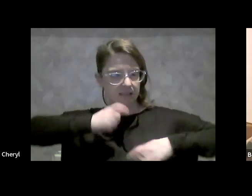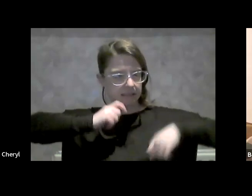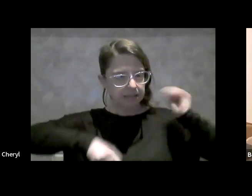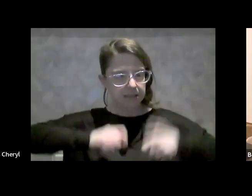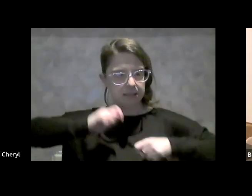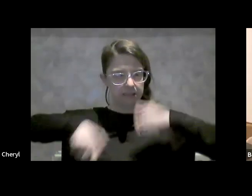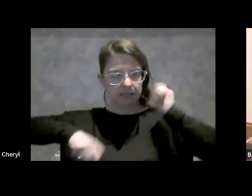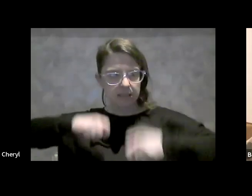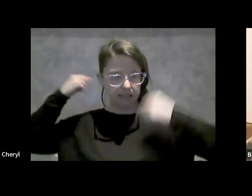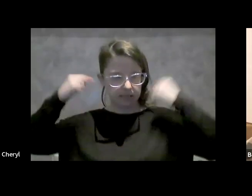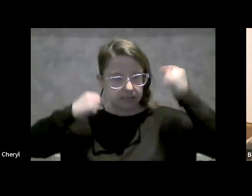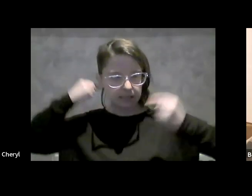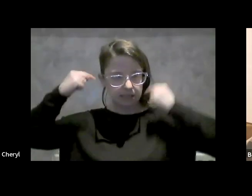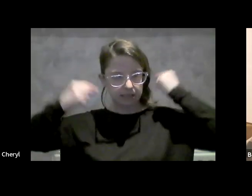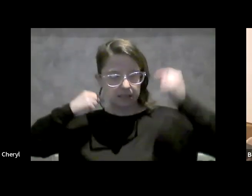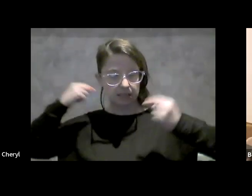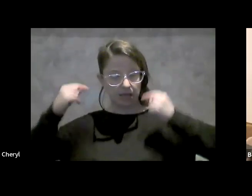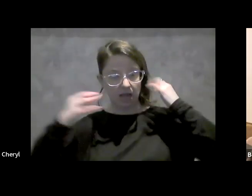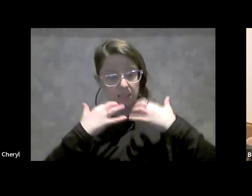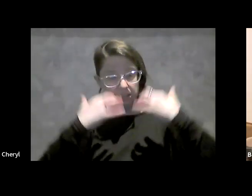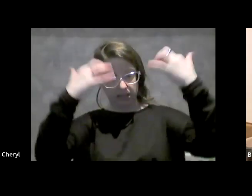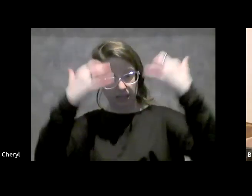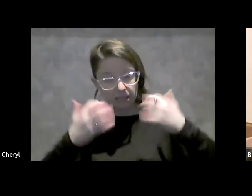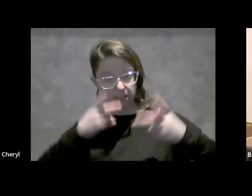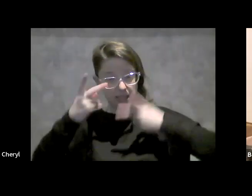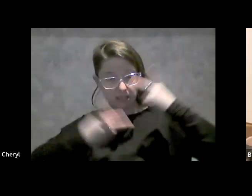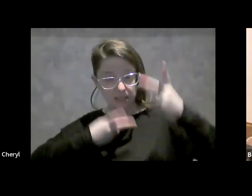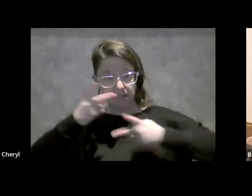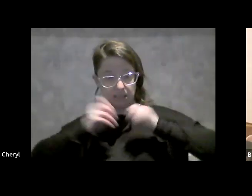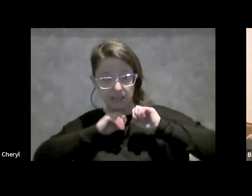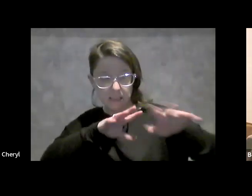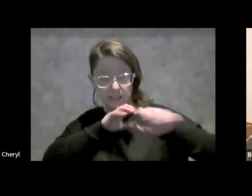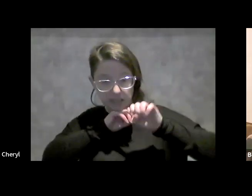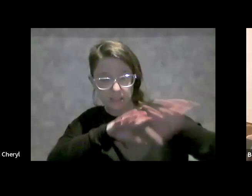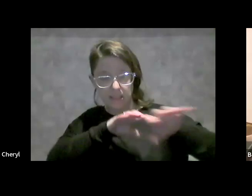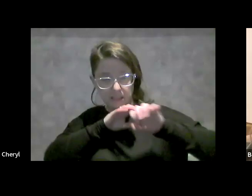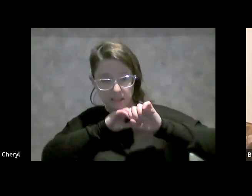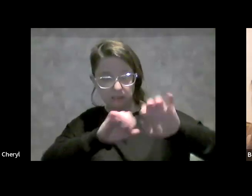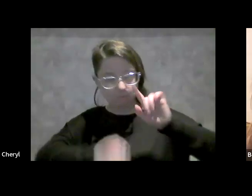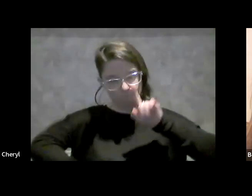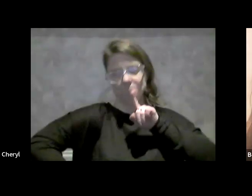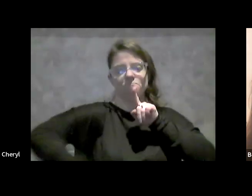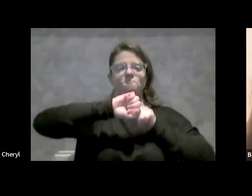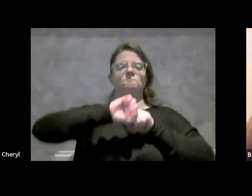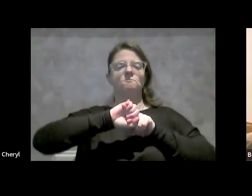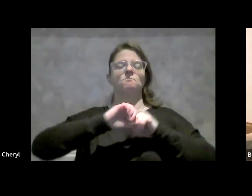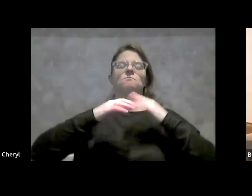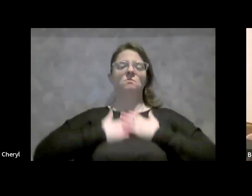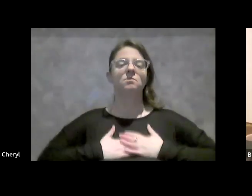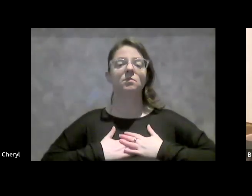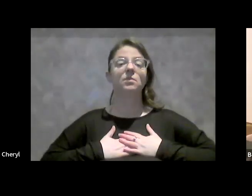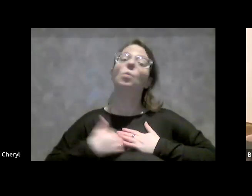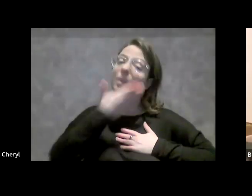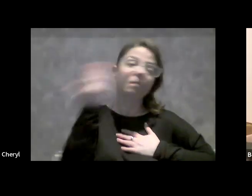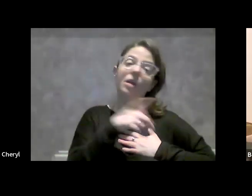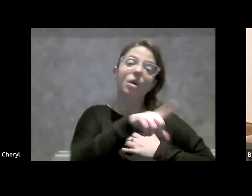the ringing in your ears after a concert you snuck out to see when no one else was watching. We may not get to choose between